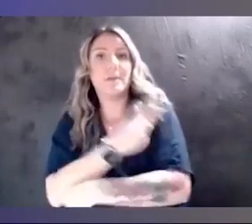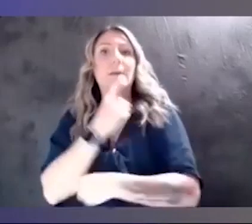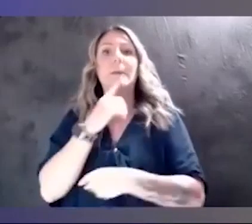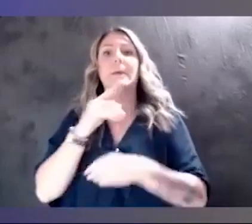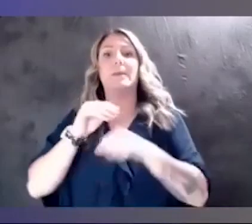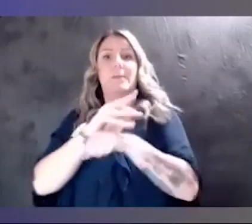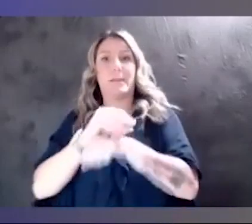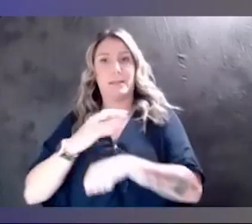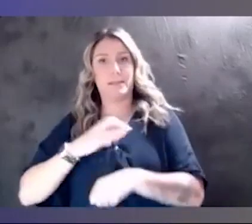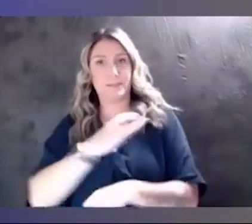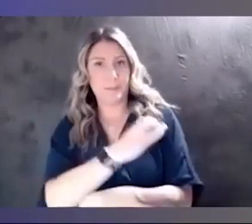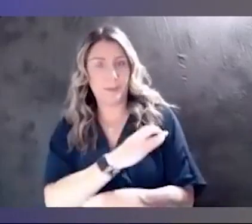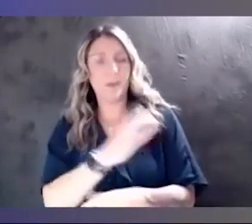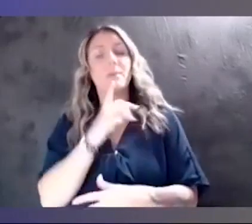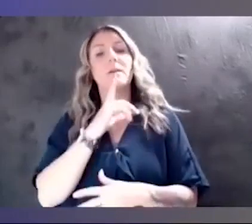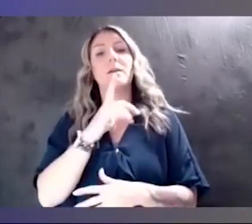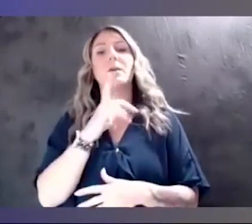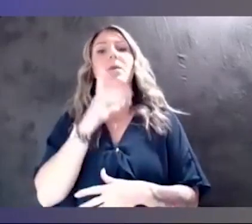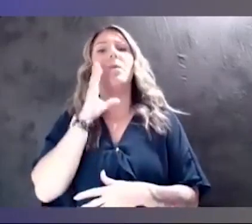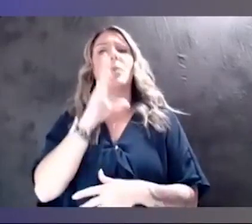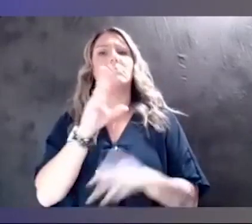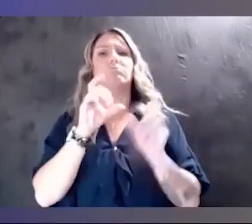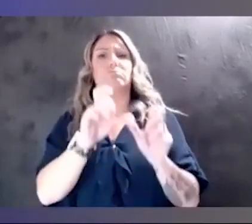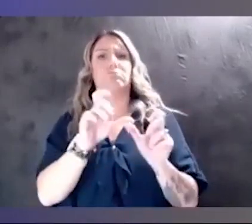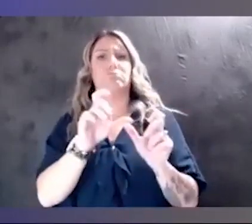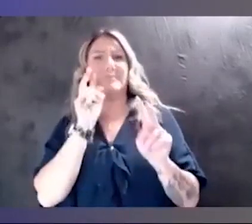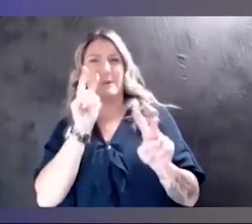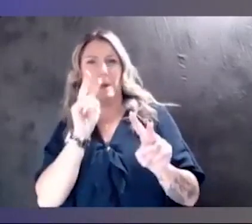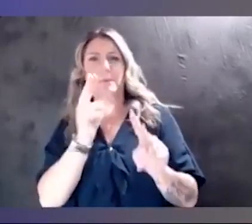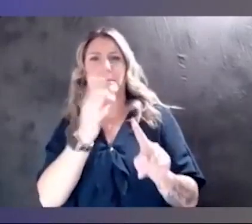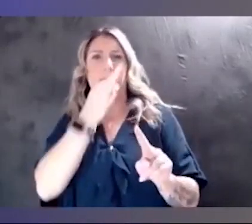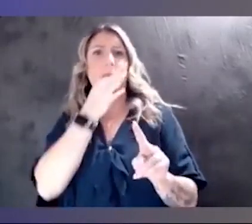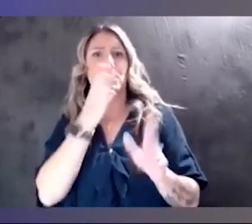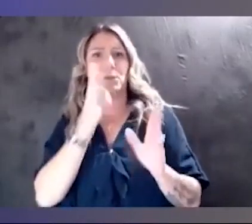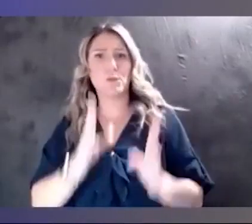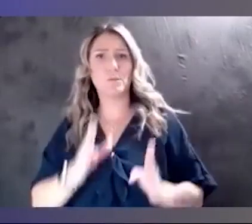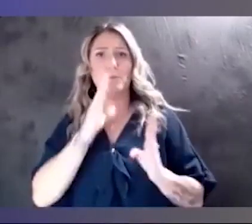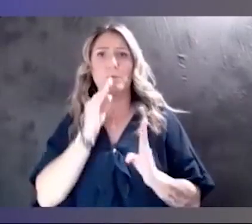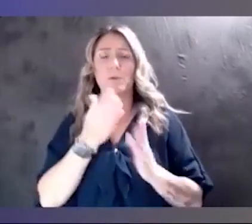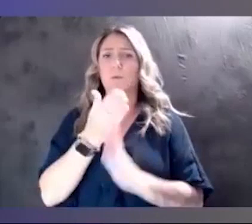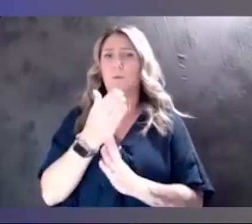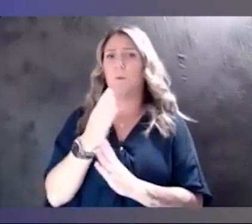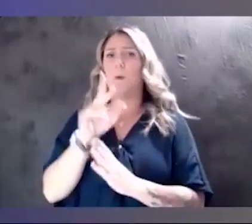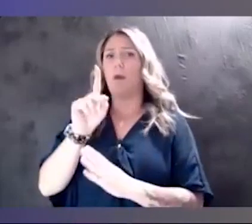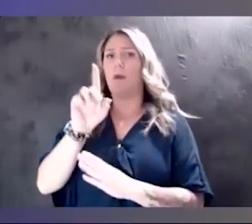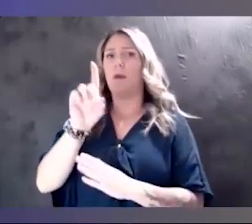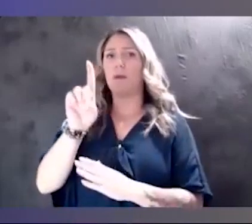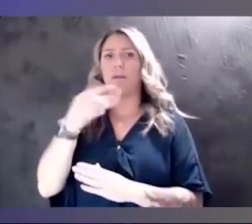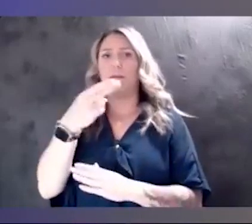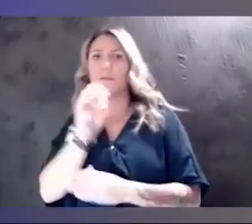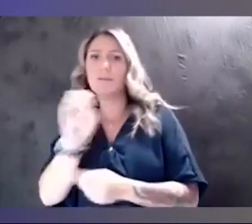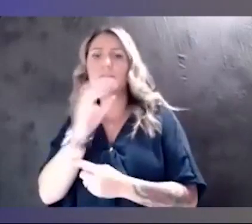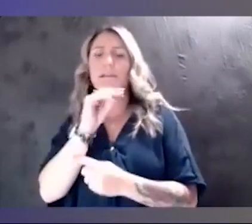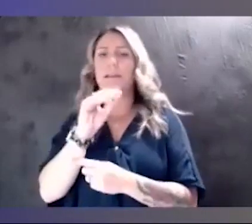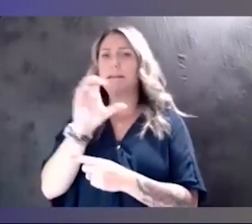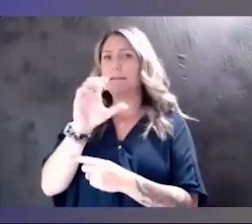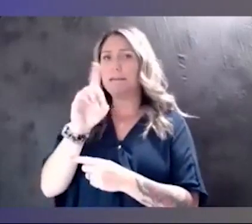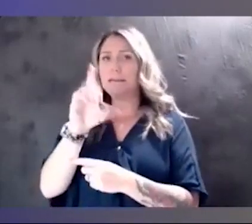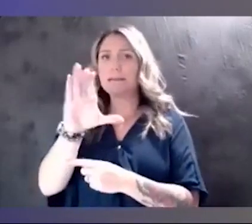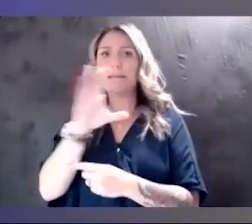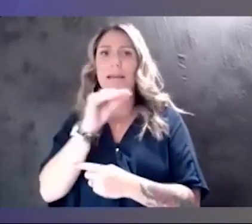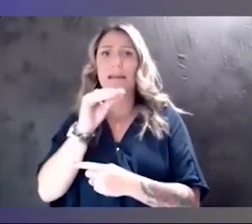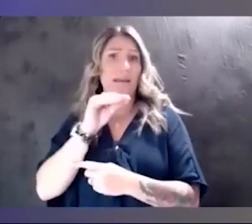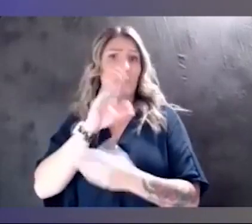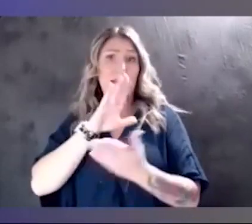yet we will continue to watch our experts through the KDHE and through the CDC. And Shelby hit it on the head. The Academy of Pediatrics came up with